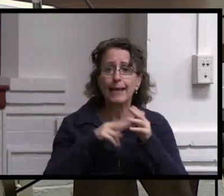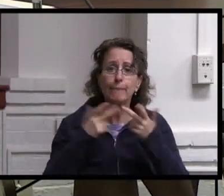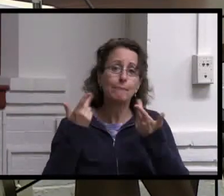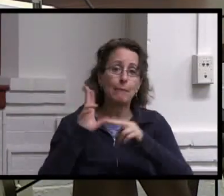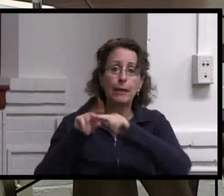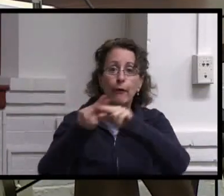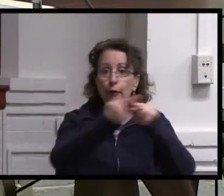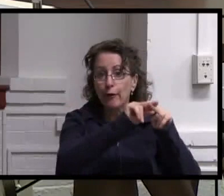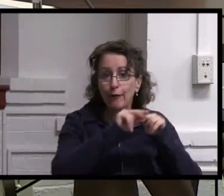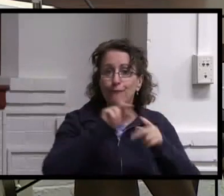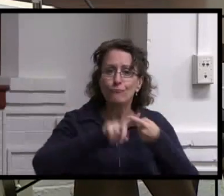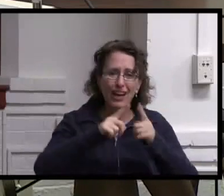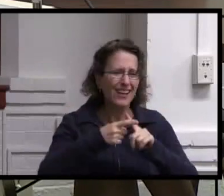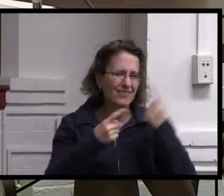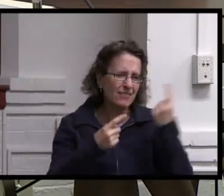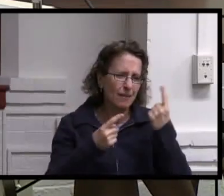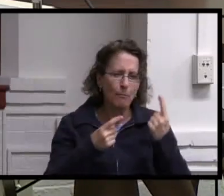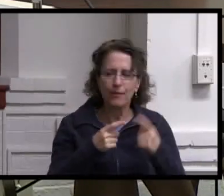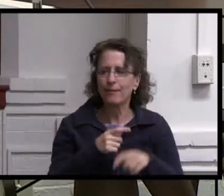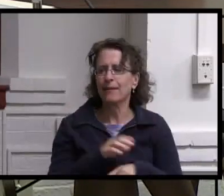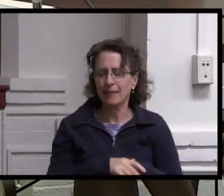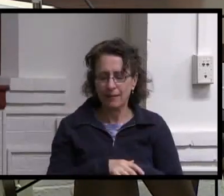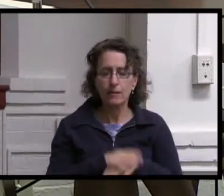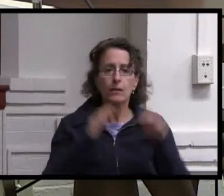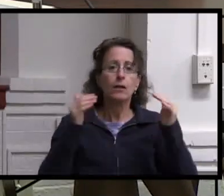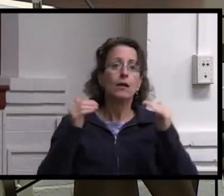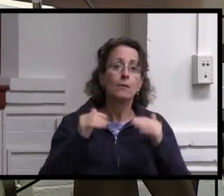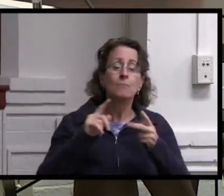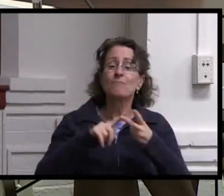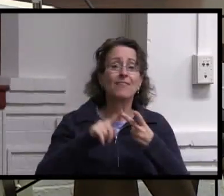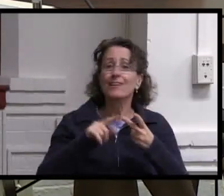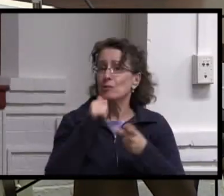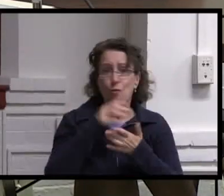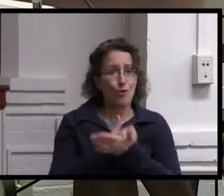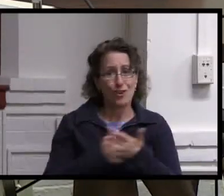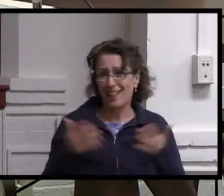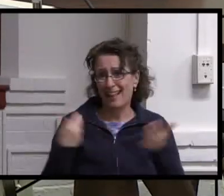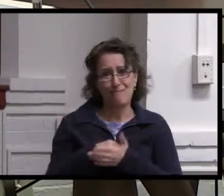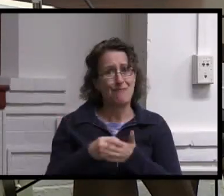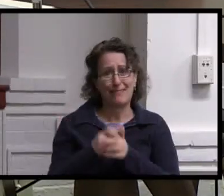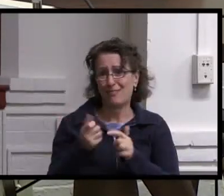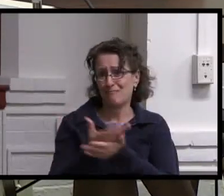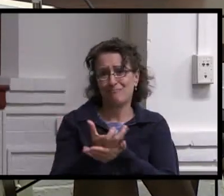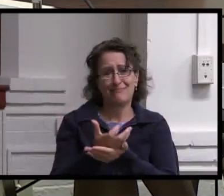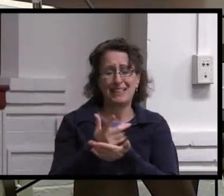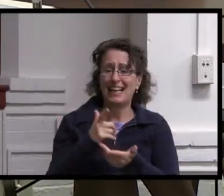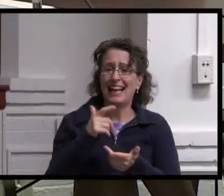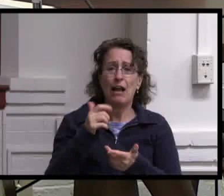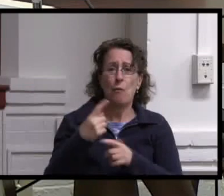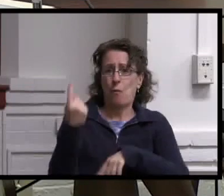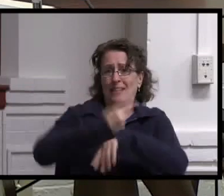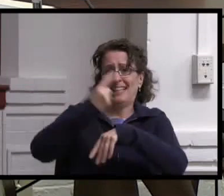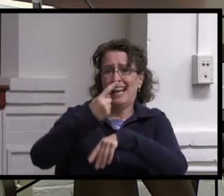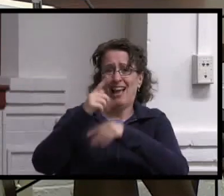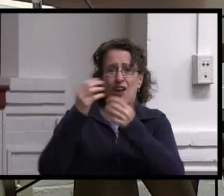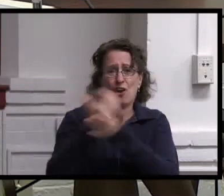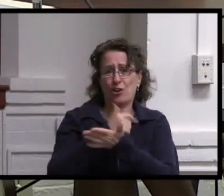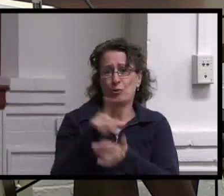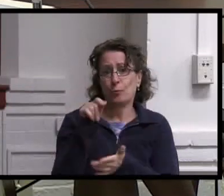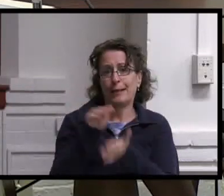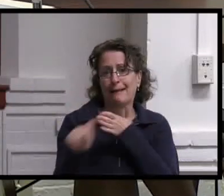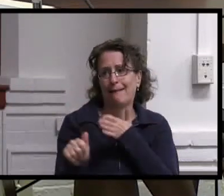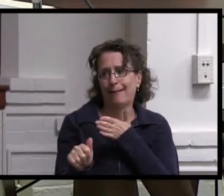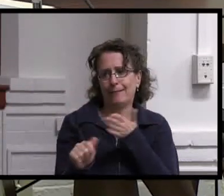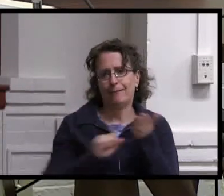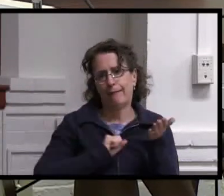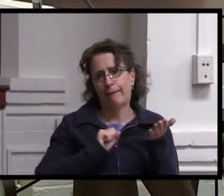they report, is not lucrative. Average was about $20 a day. People reported using the money to purchase a variety of